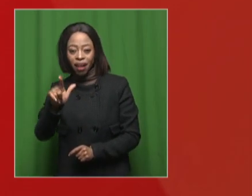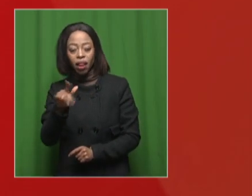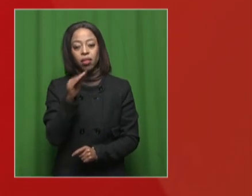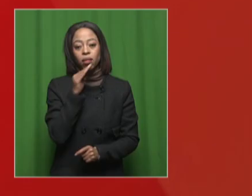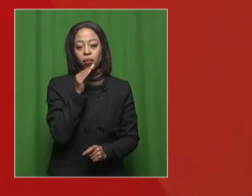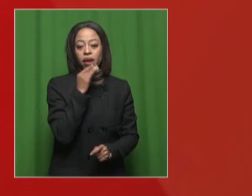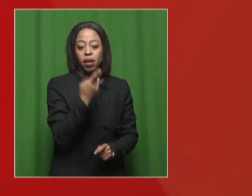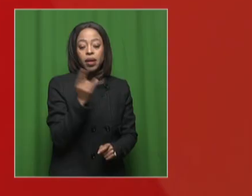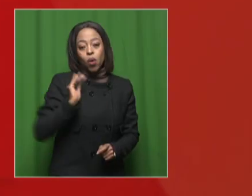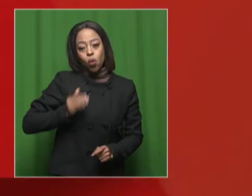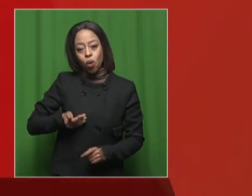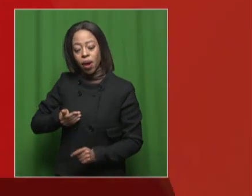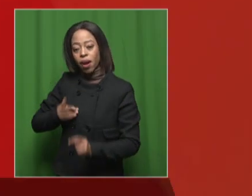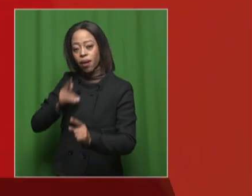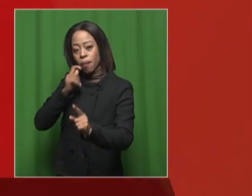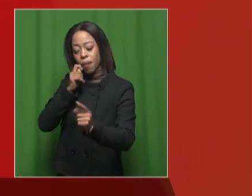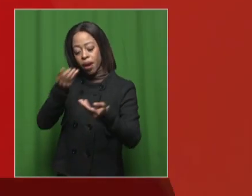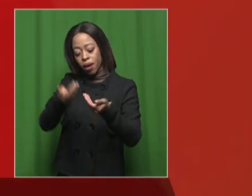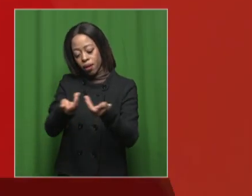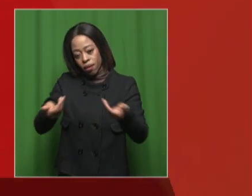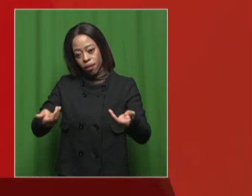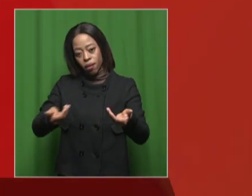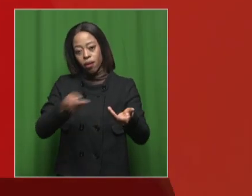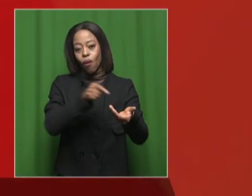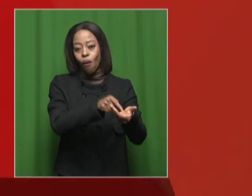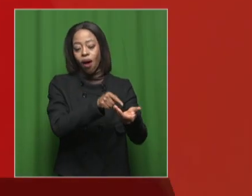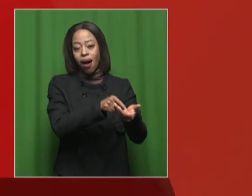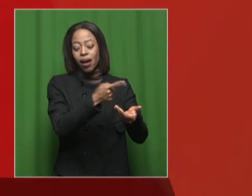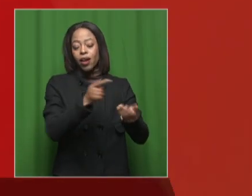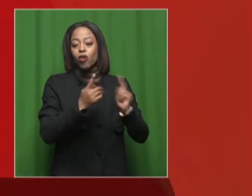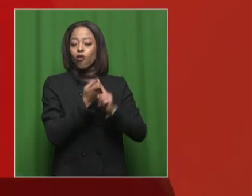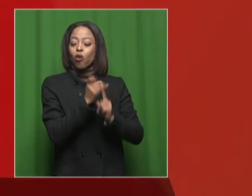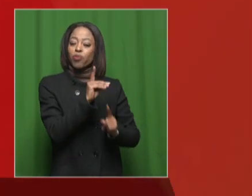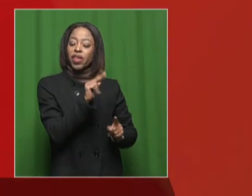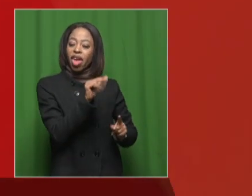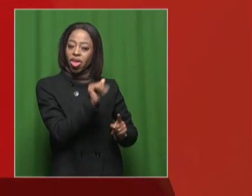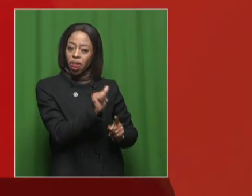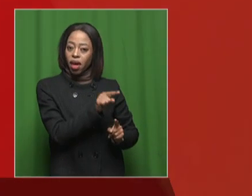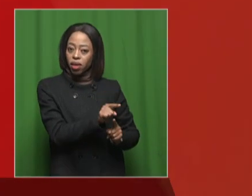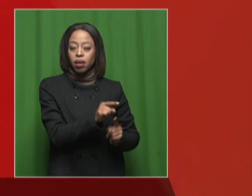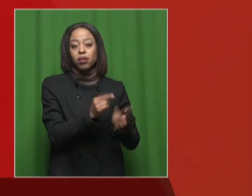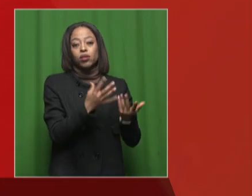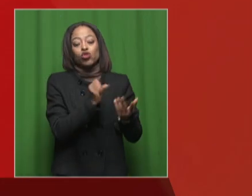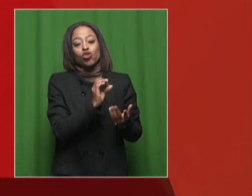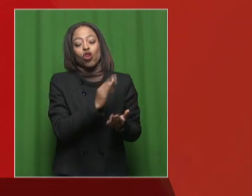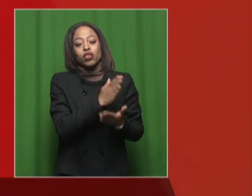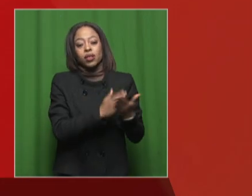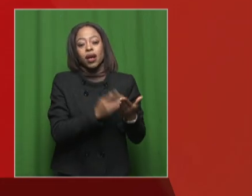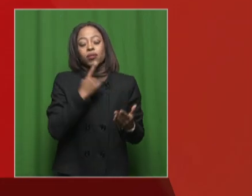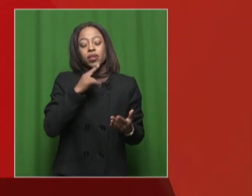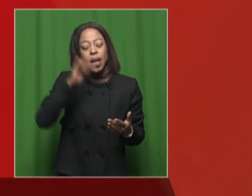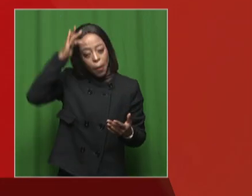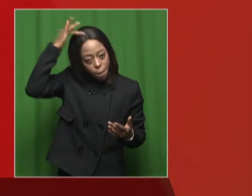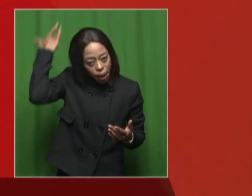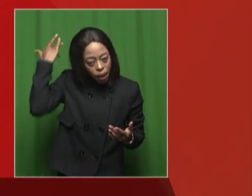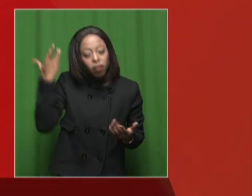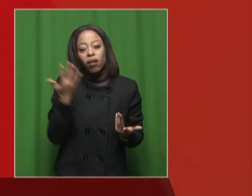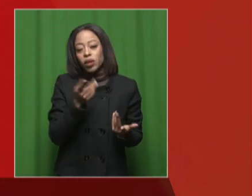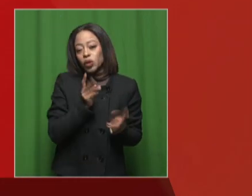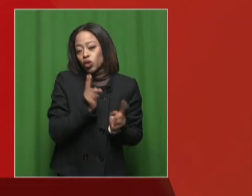or male pattern. The pathogenesis is the same, it's genetic, and we tend to see this type, call it imbandla in